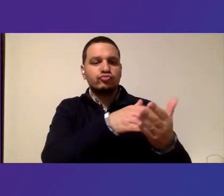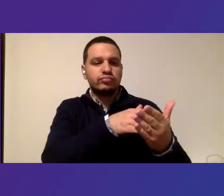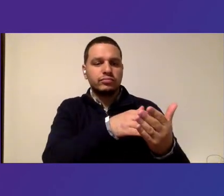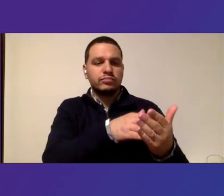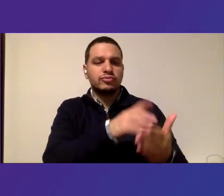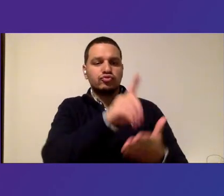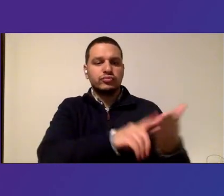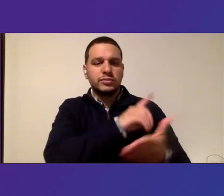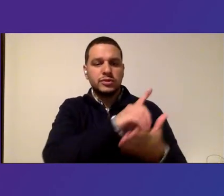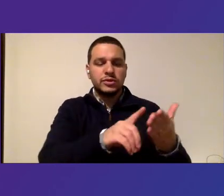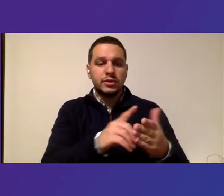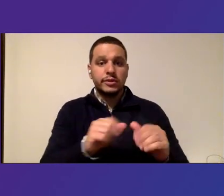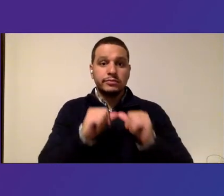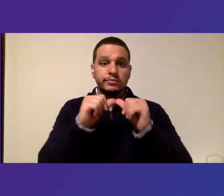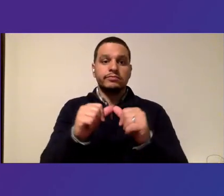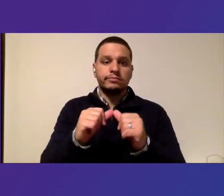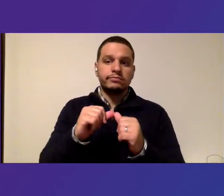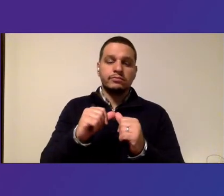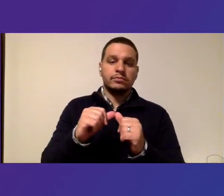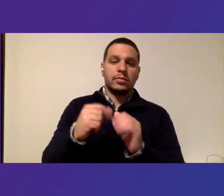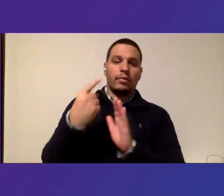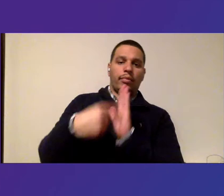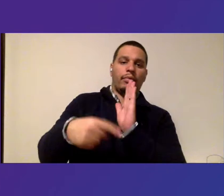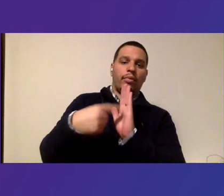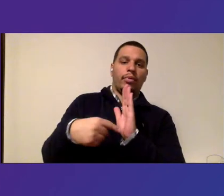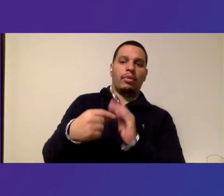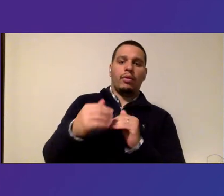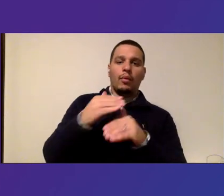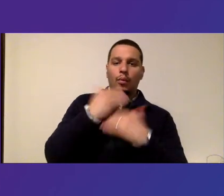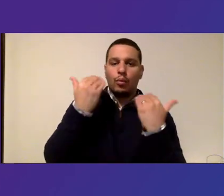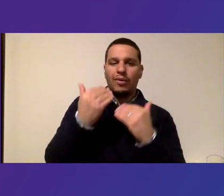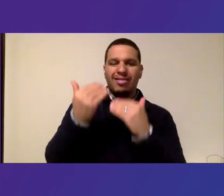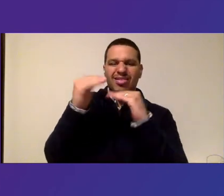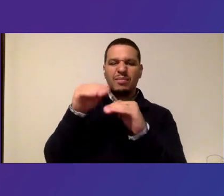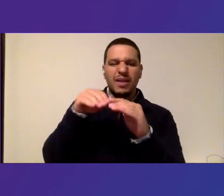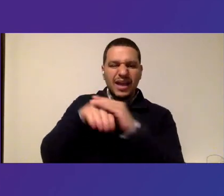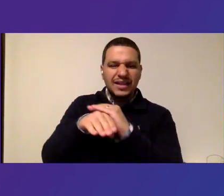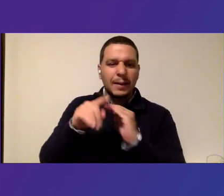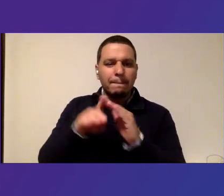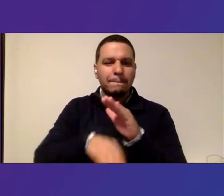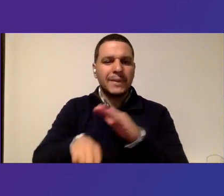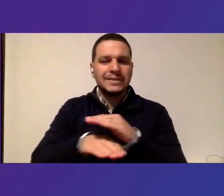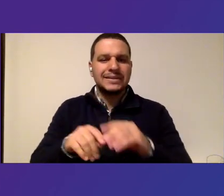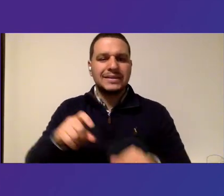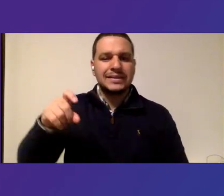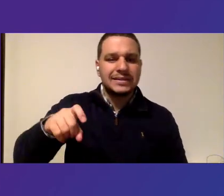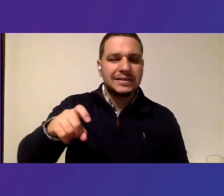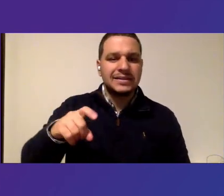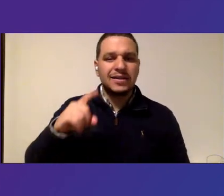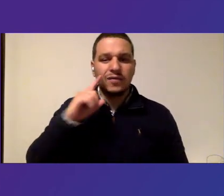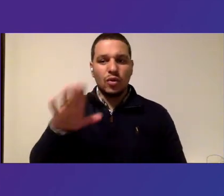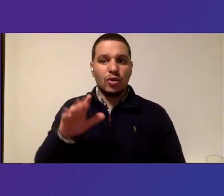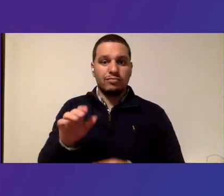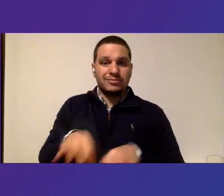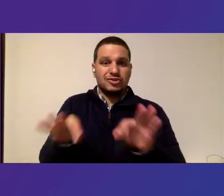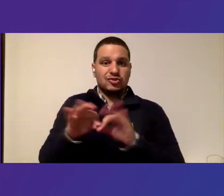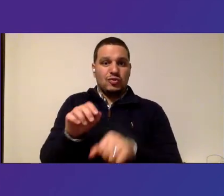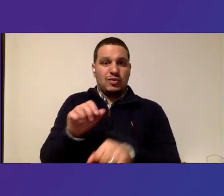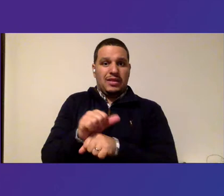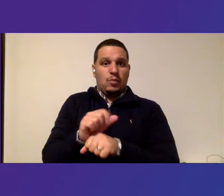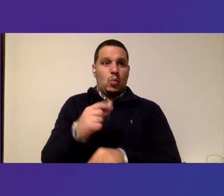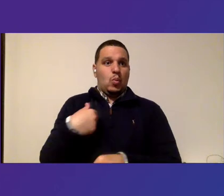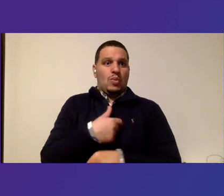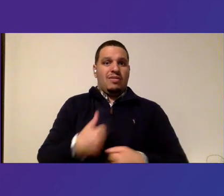to be plagued by persecution and lack of access to basic needs while undertaking the essential labor of where we